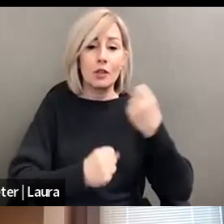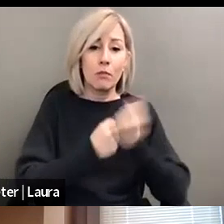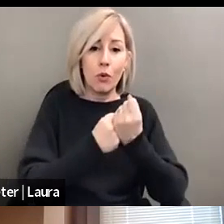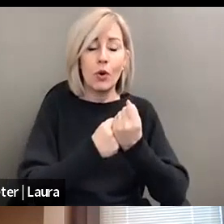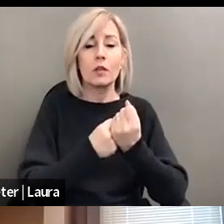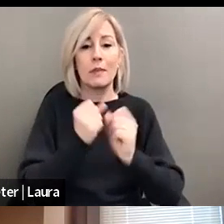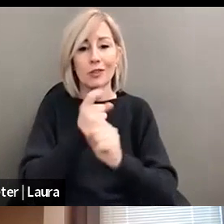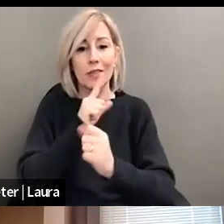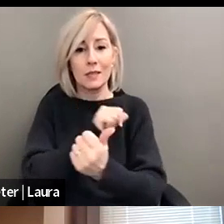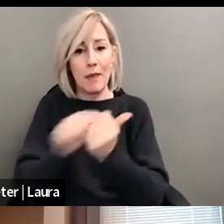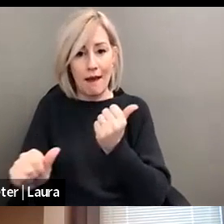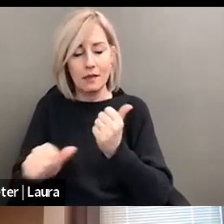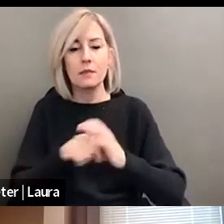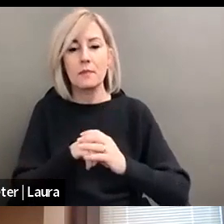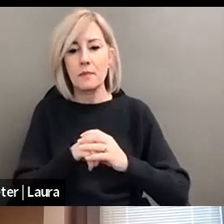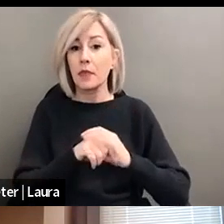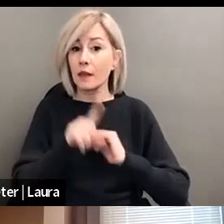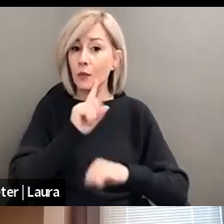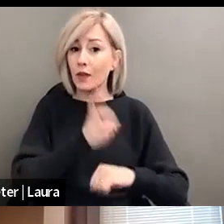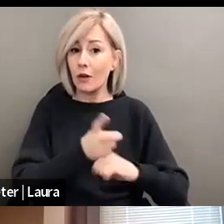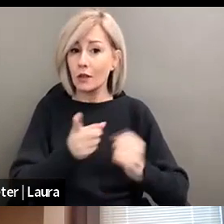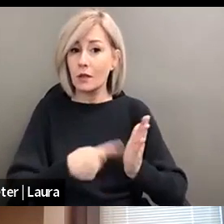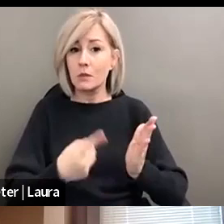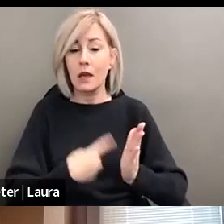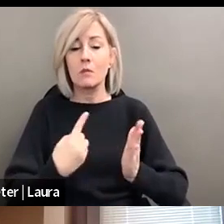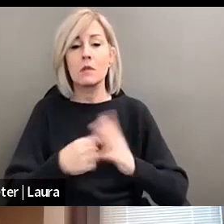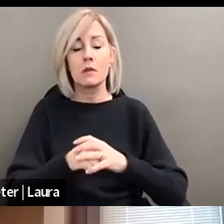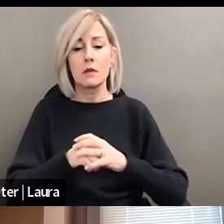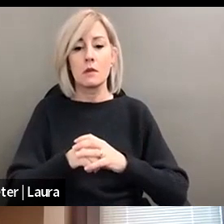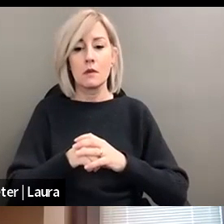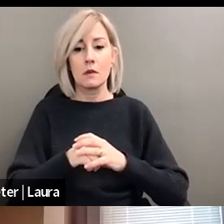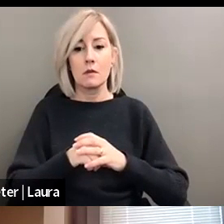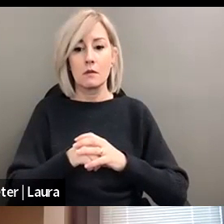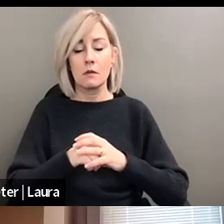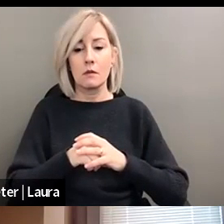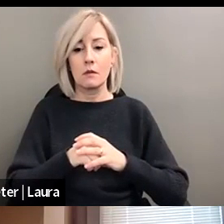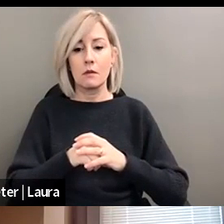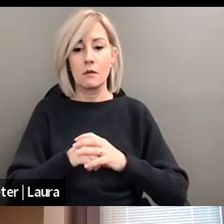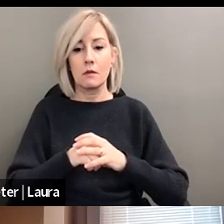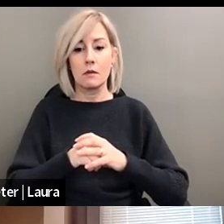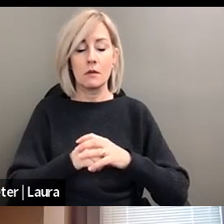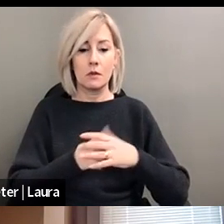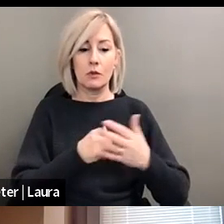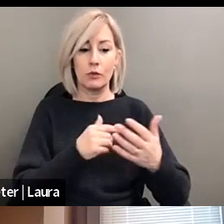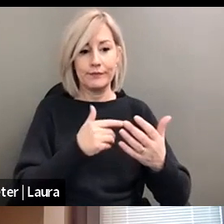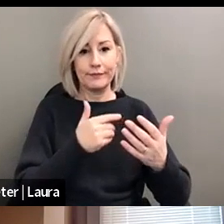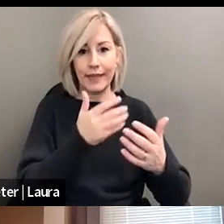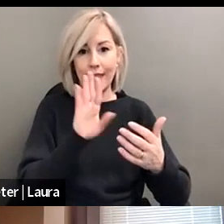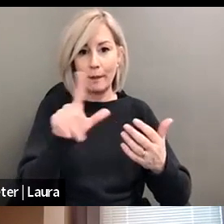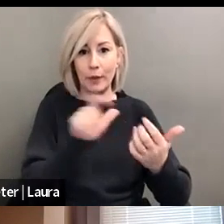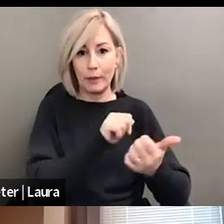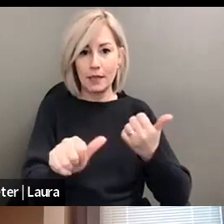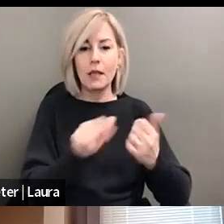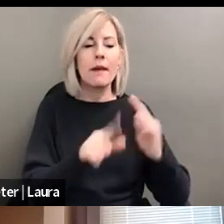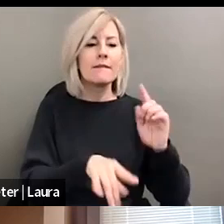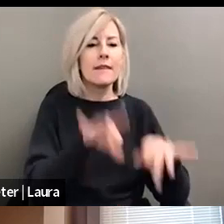passed on the floor. It's really hard sometimes to get legislation through, but just